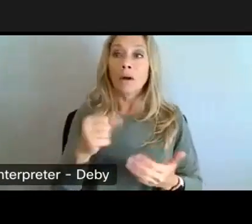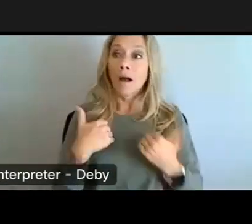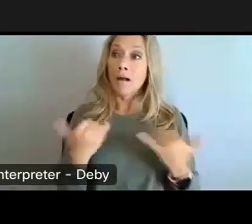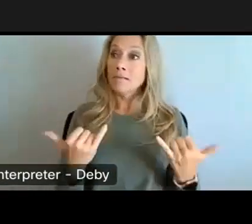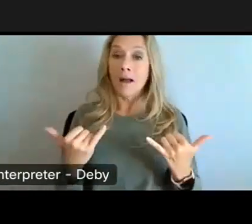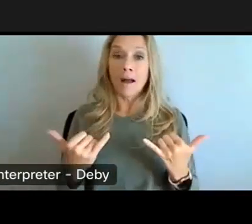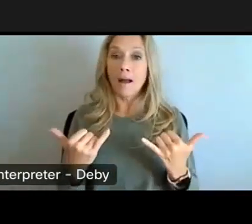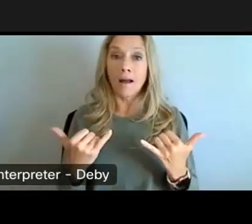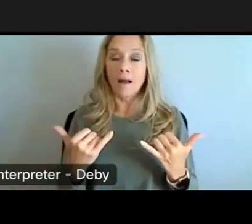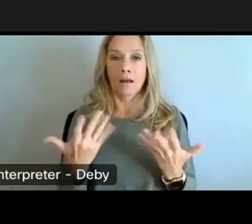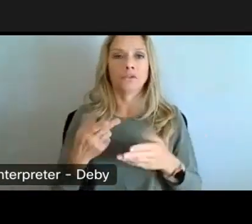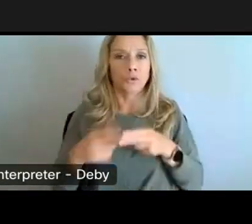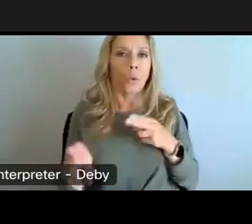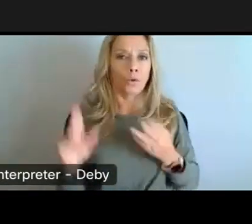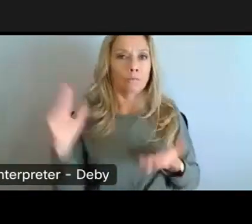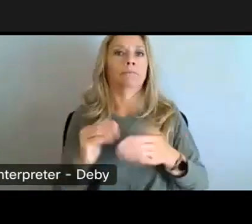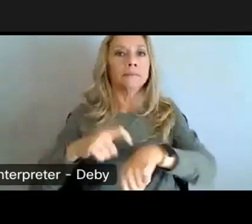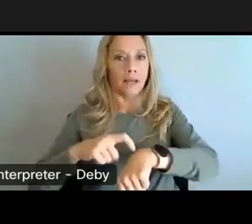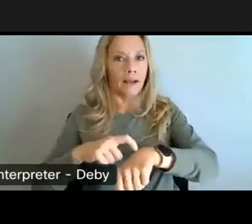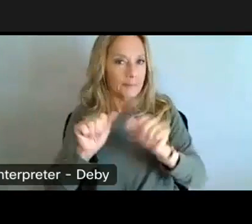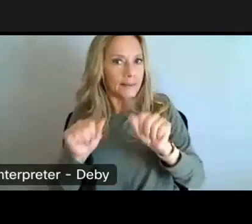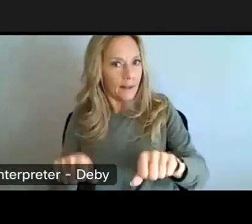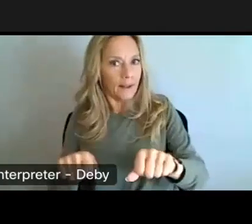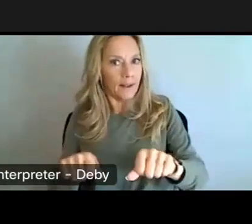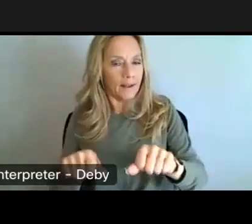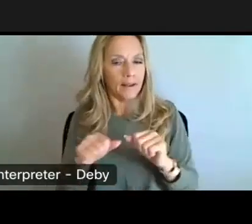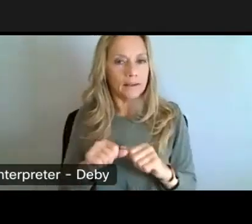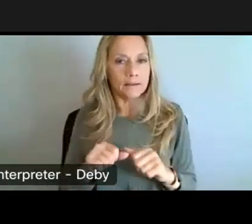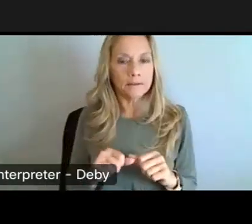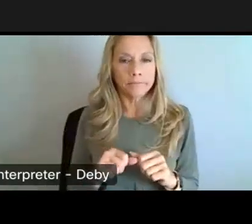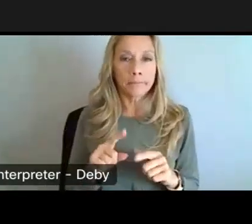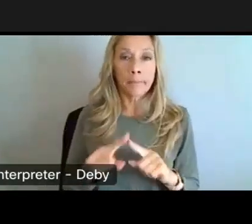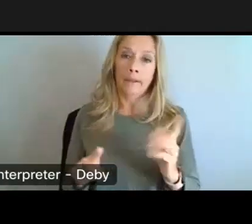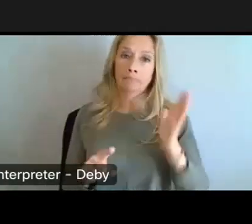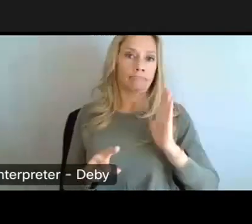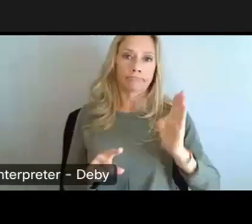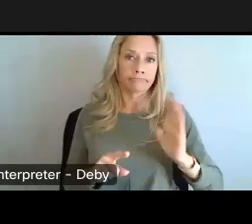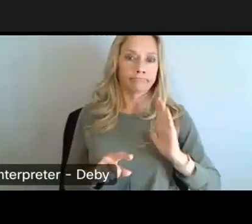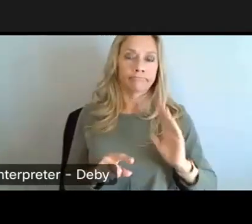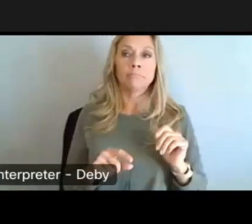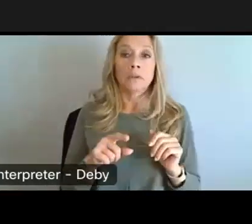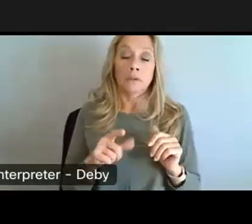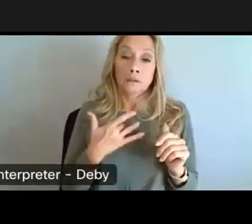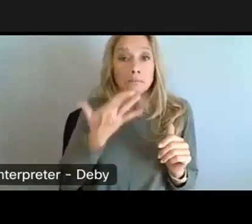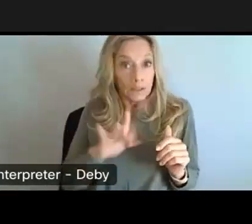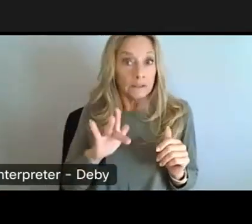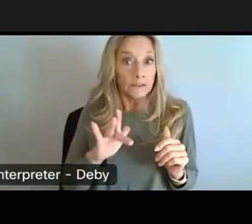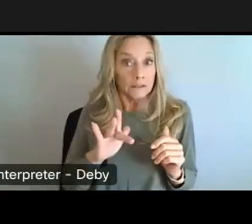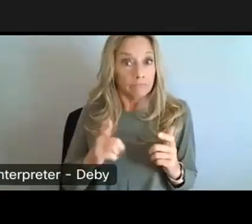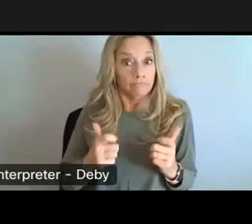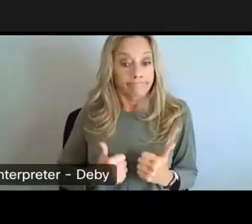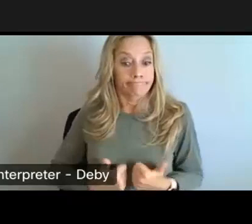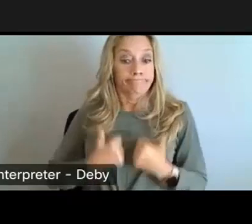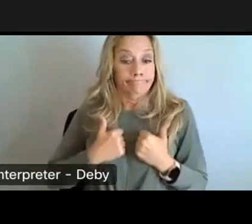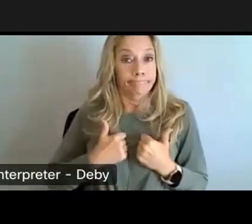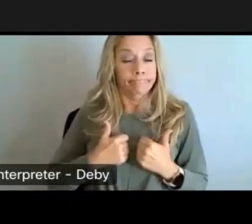frame, and in other conflicts, it might not have been that way, and I probably wouldn't have made it. And so